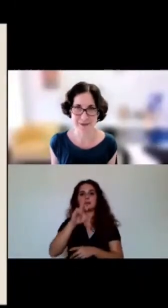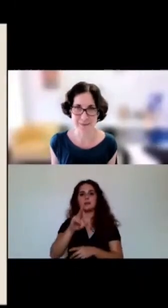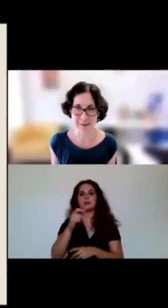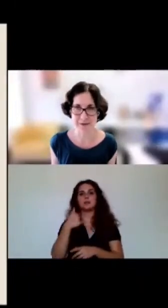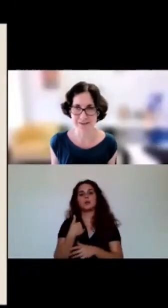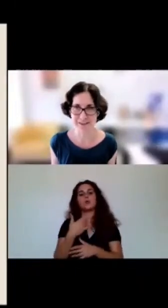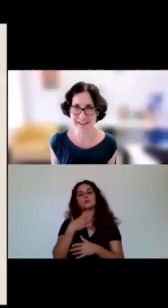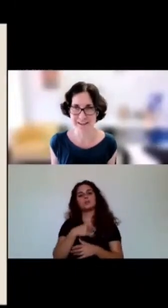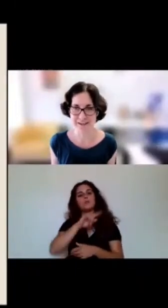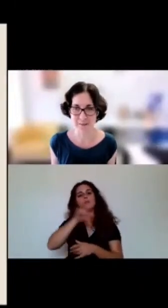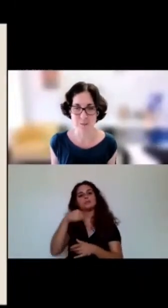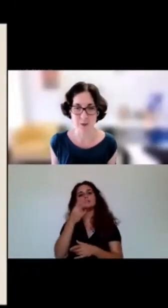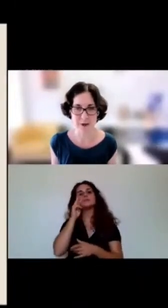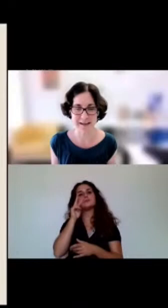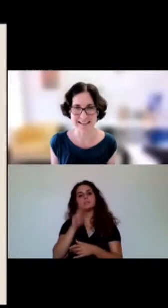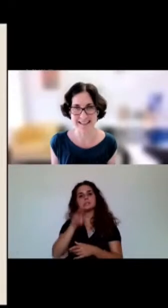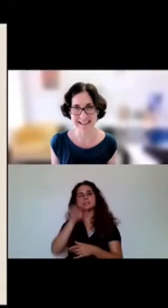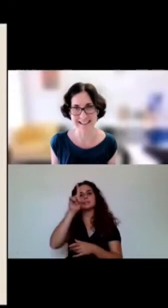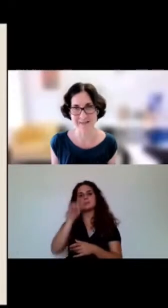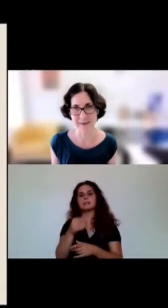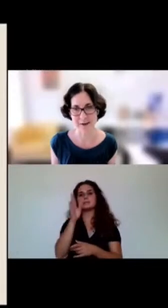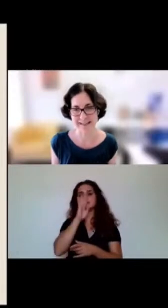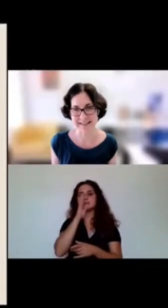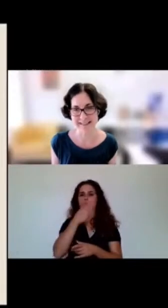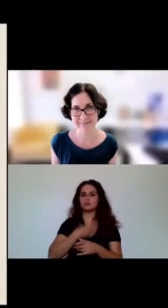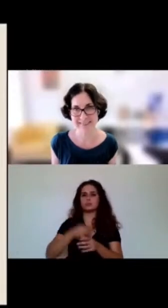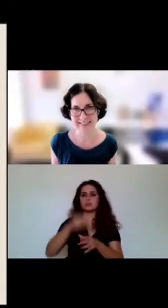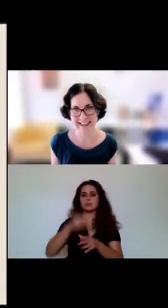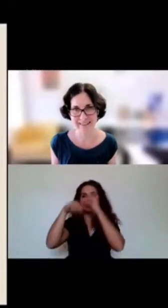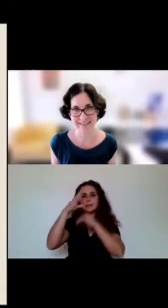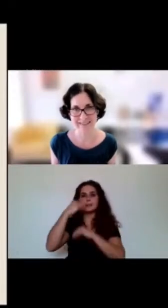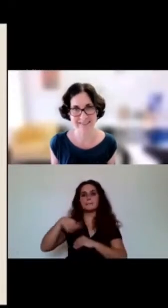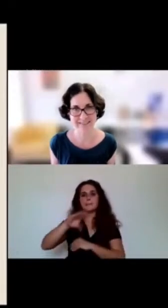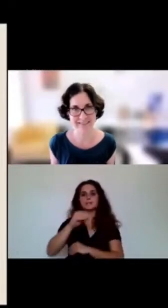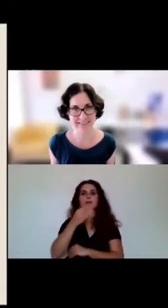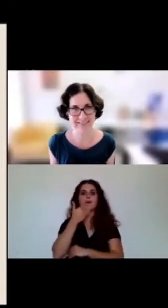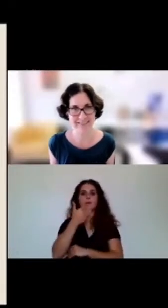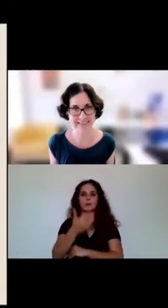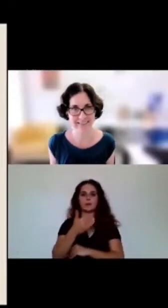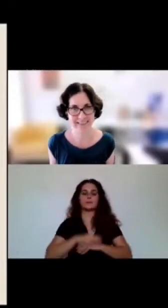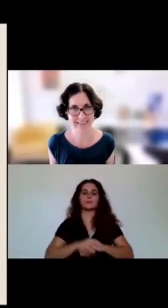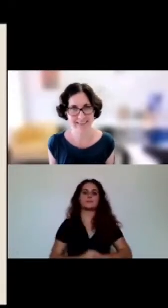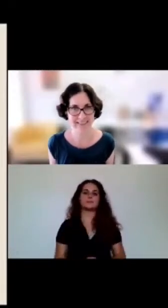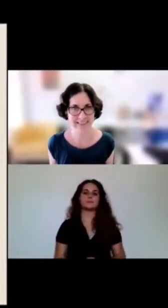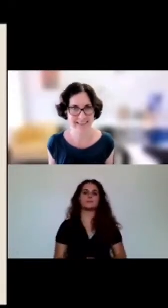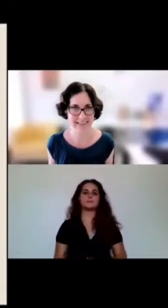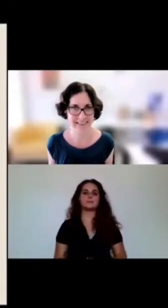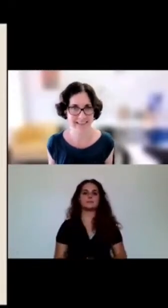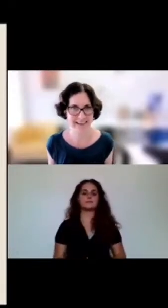to look at those papers if you'd like to learn more about these kinds of experiments. Thank you.